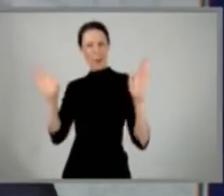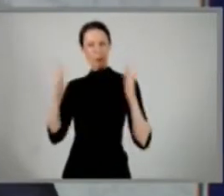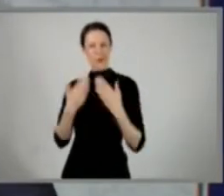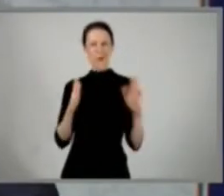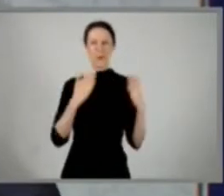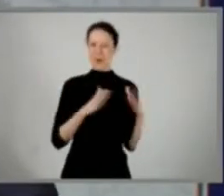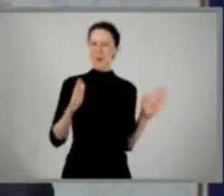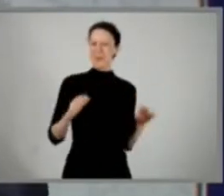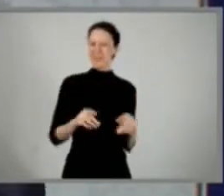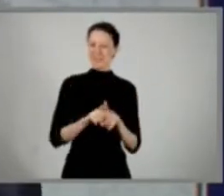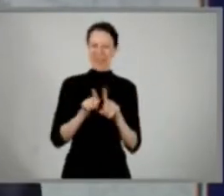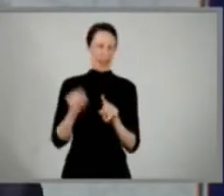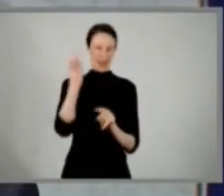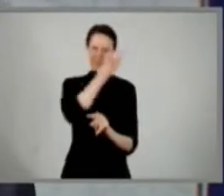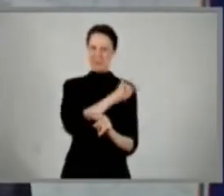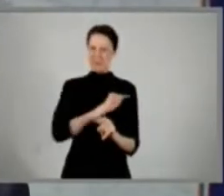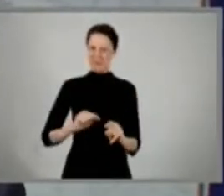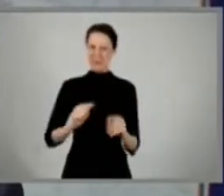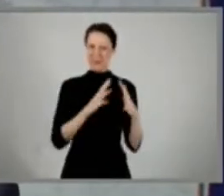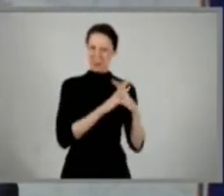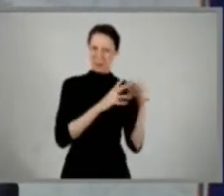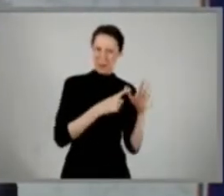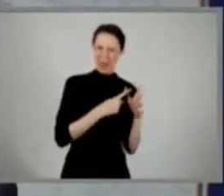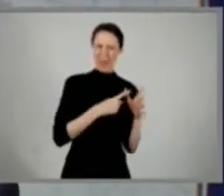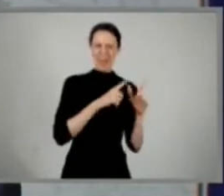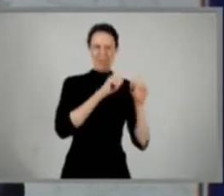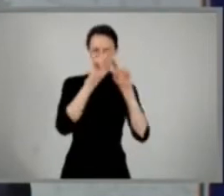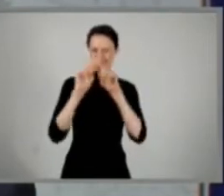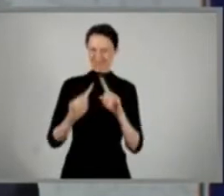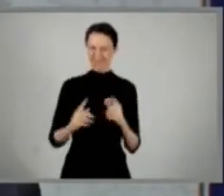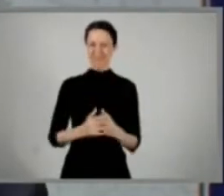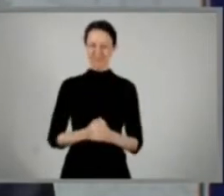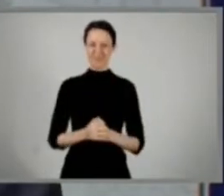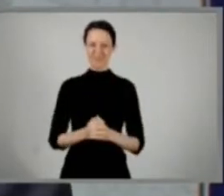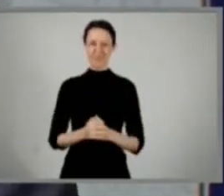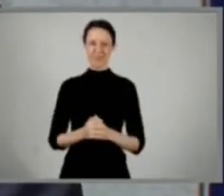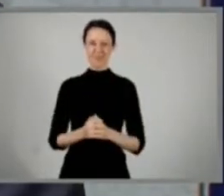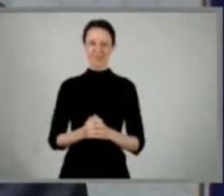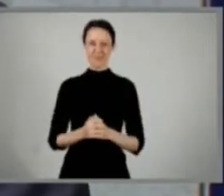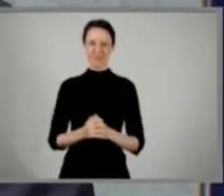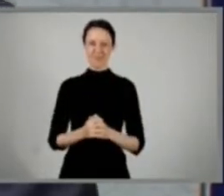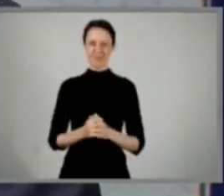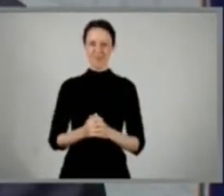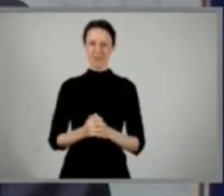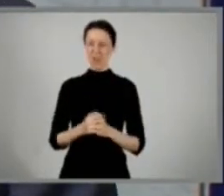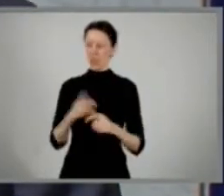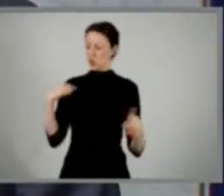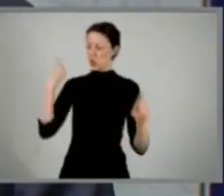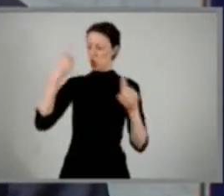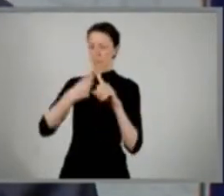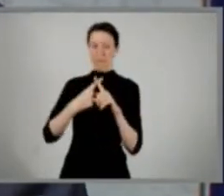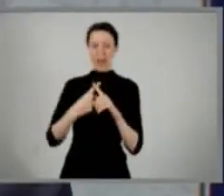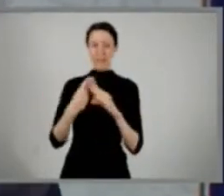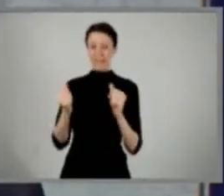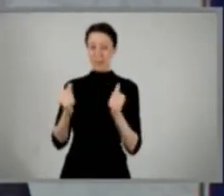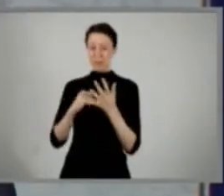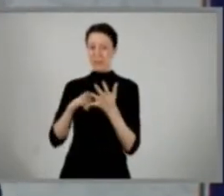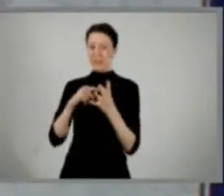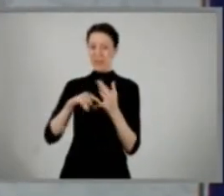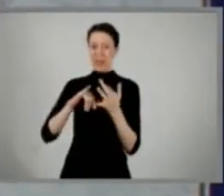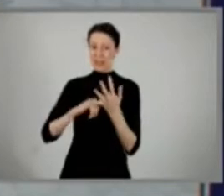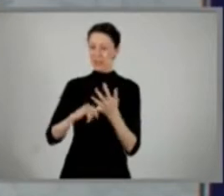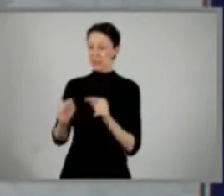fabulous evidence of well-established, enduring public health systems in many of the states and territories, and progress towards that in the ones